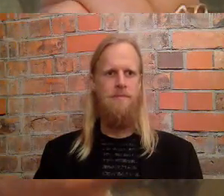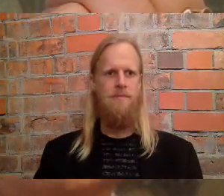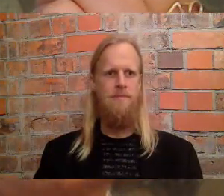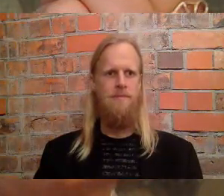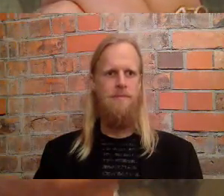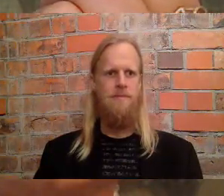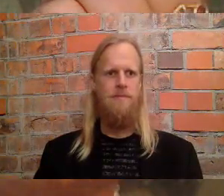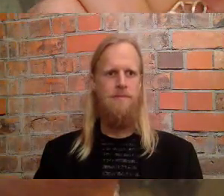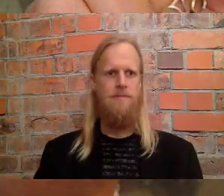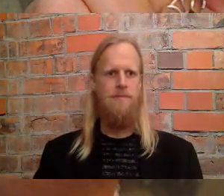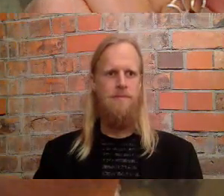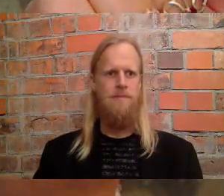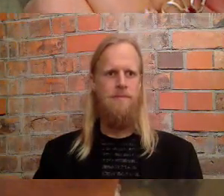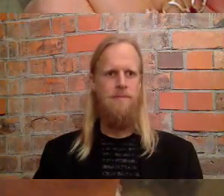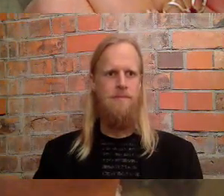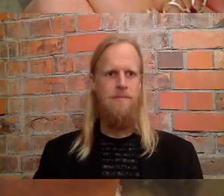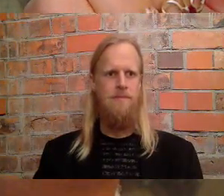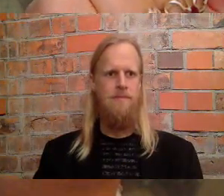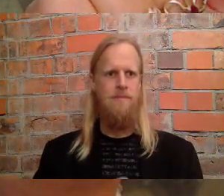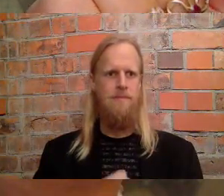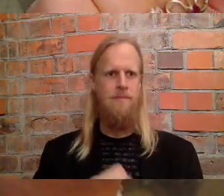future?